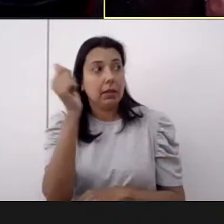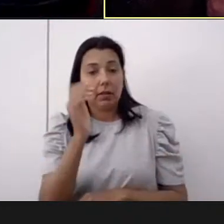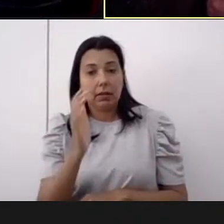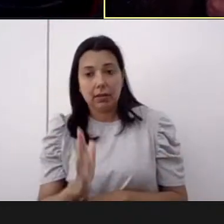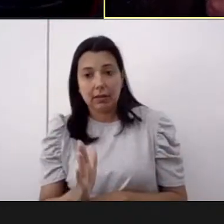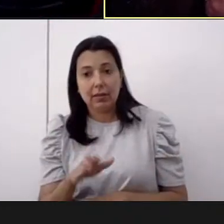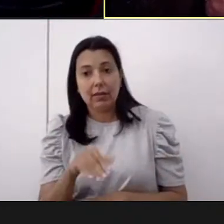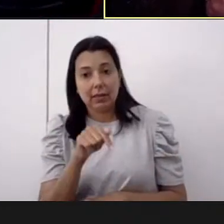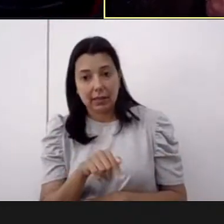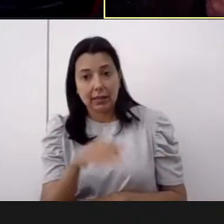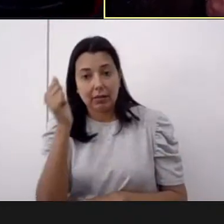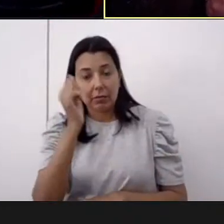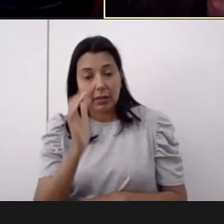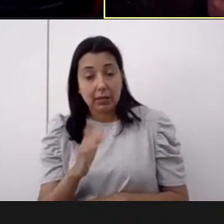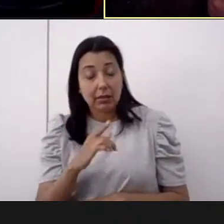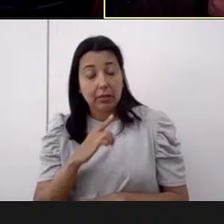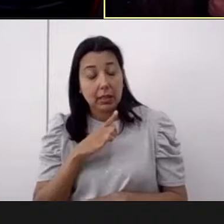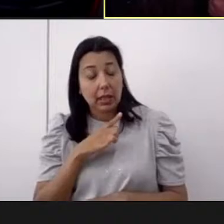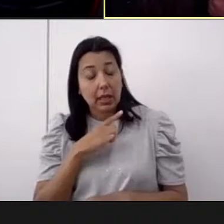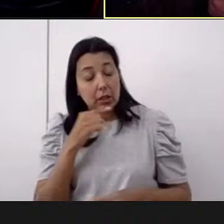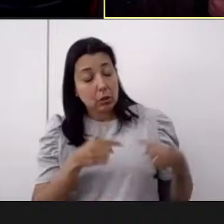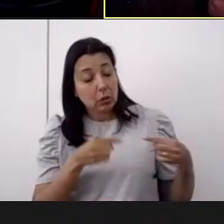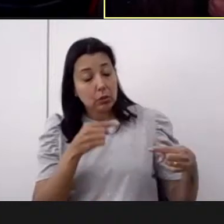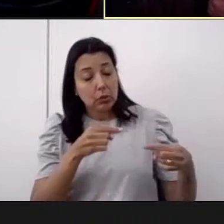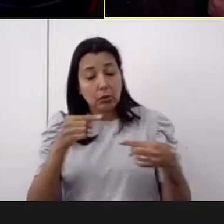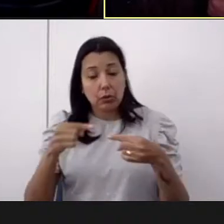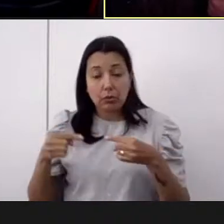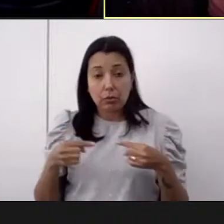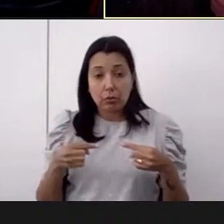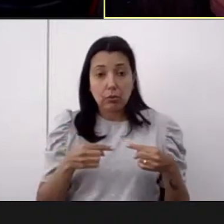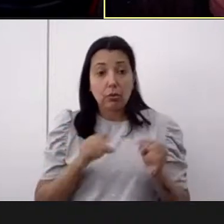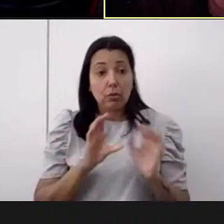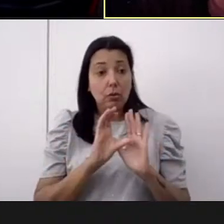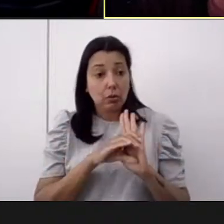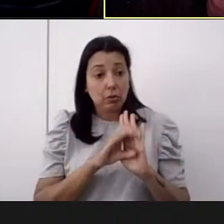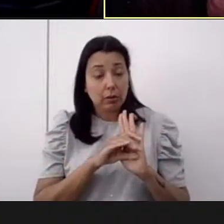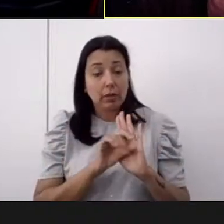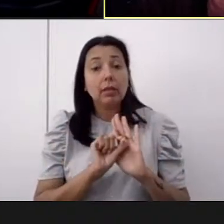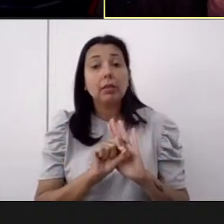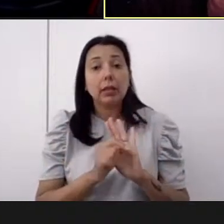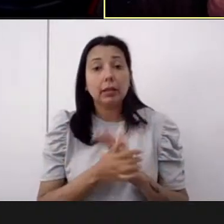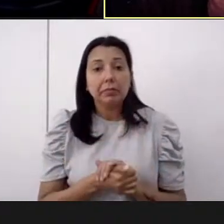lot the concept of a strategic contentious.